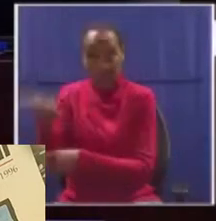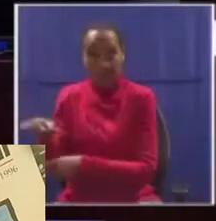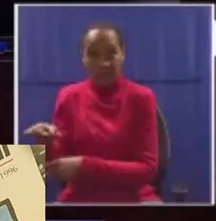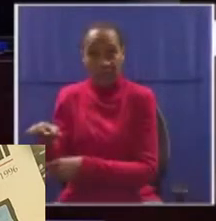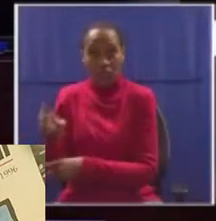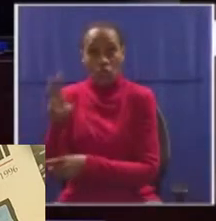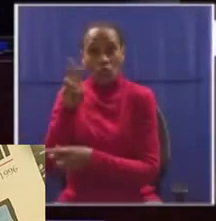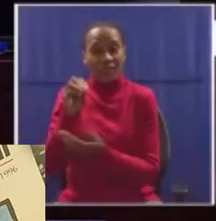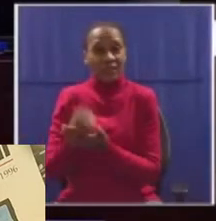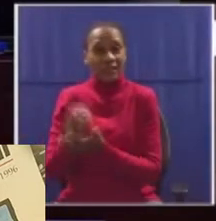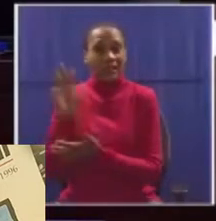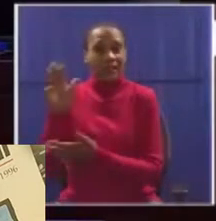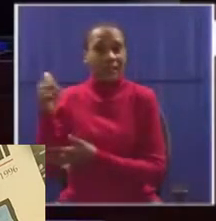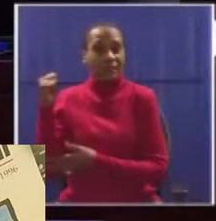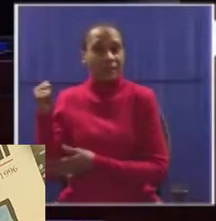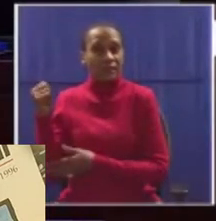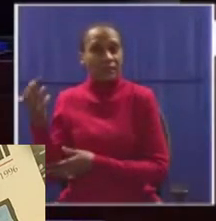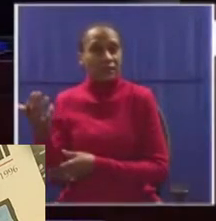2019